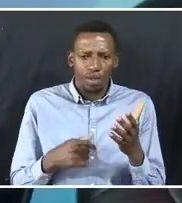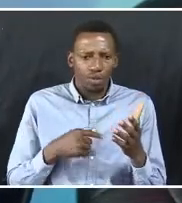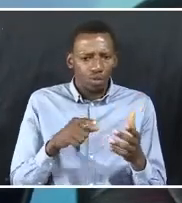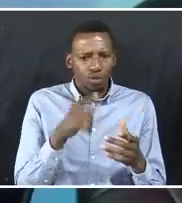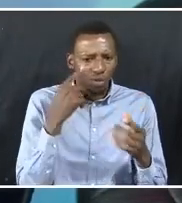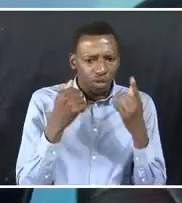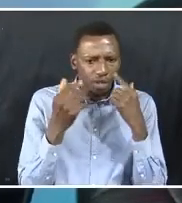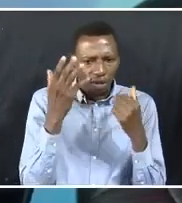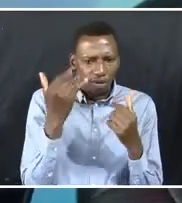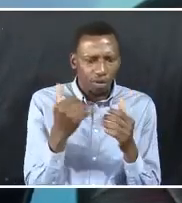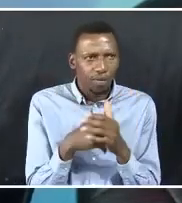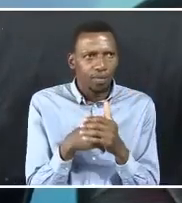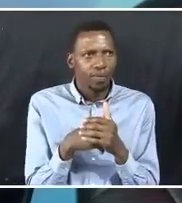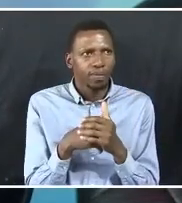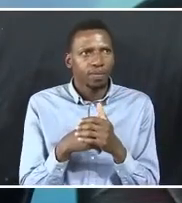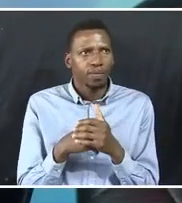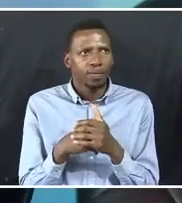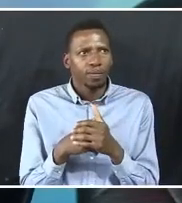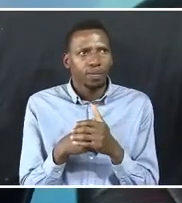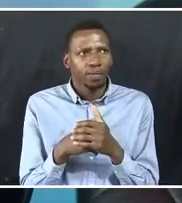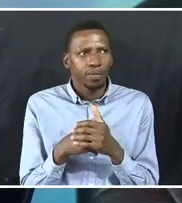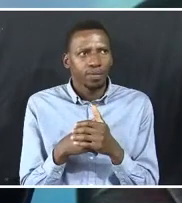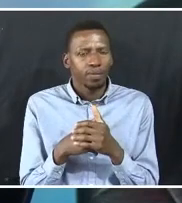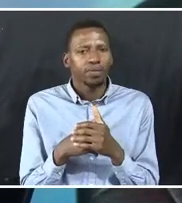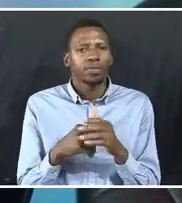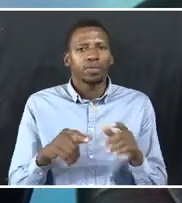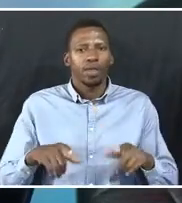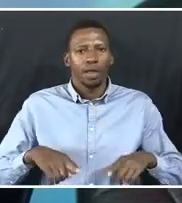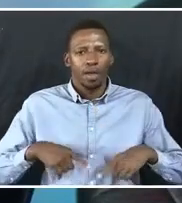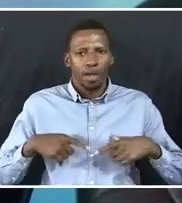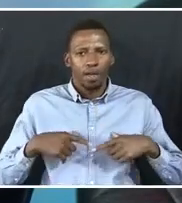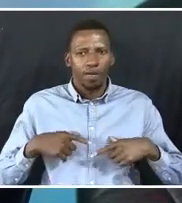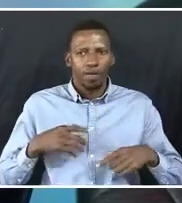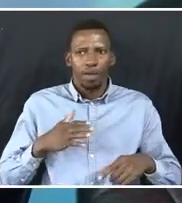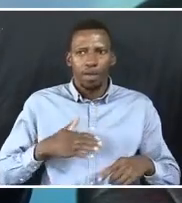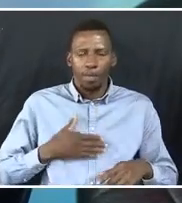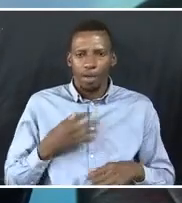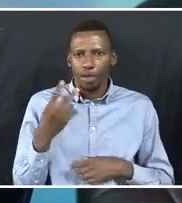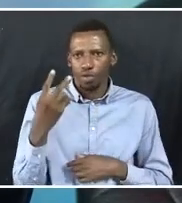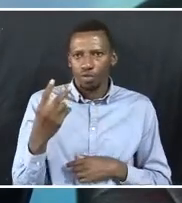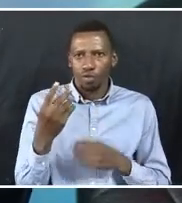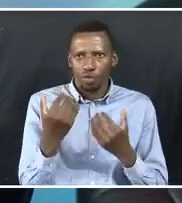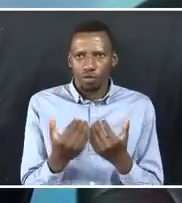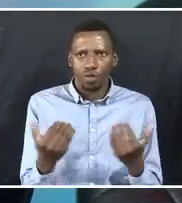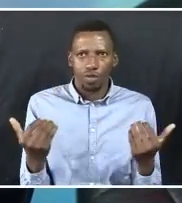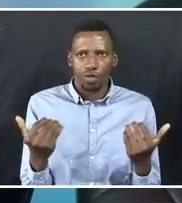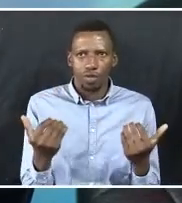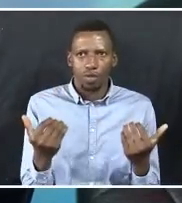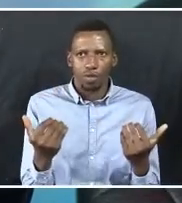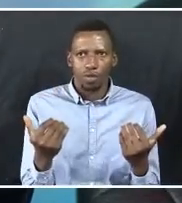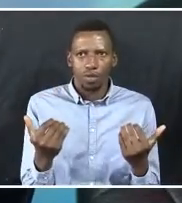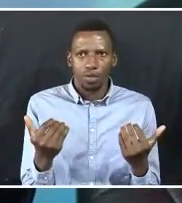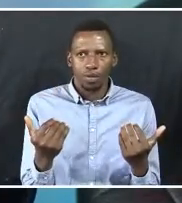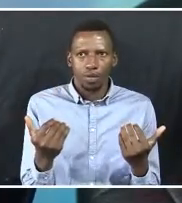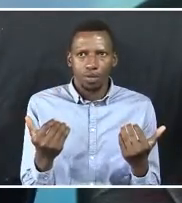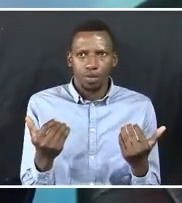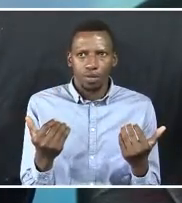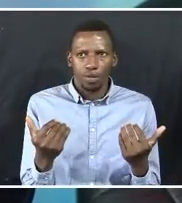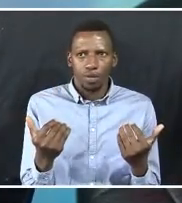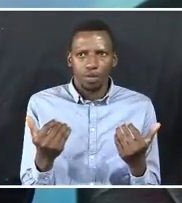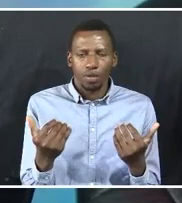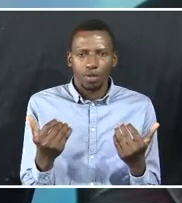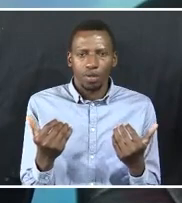crying? The life of my two children, taking them to India for a